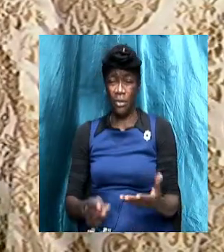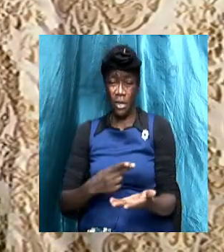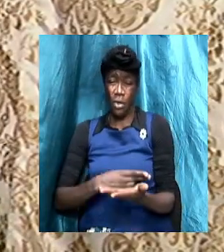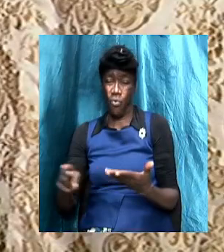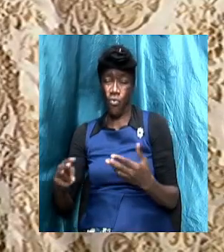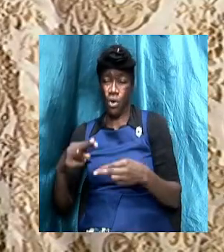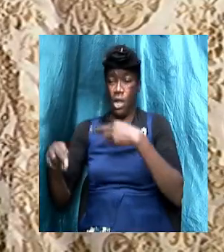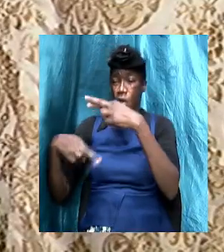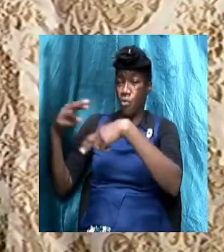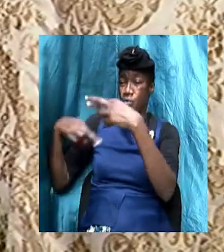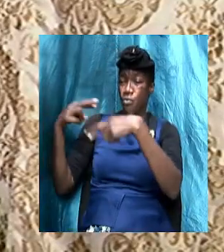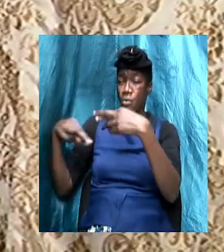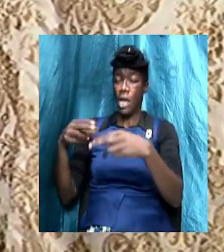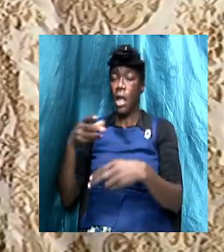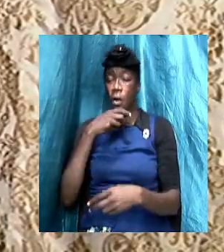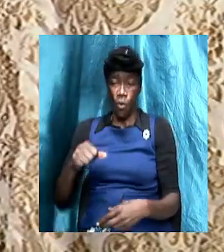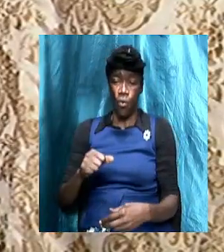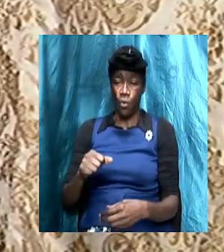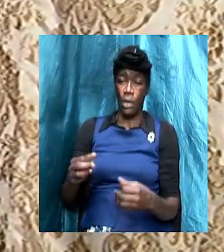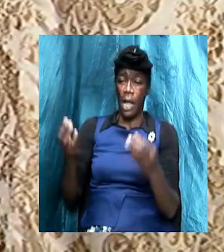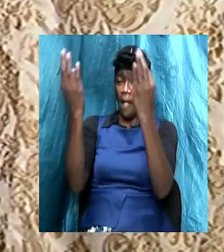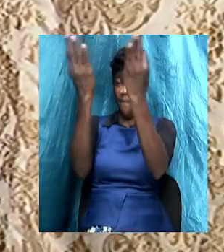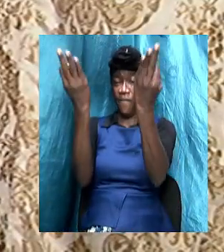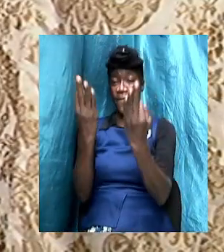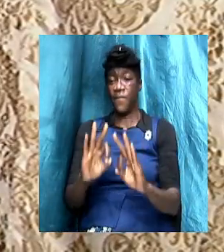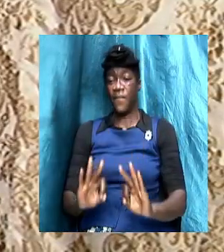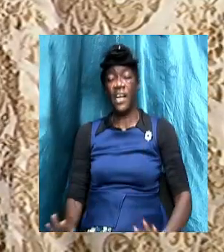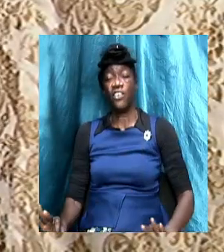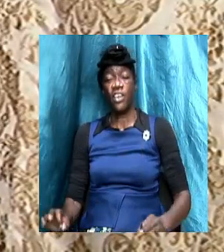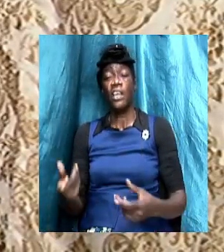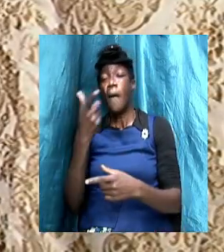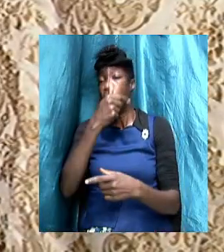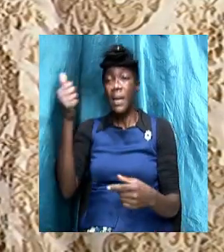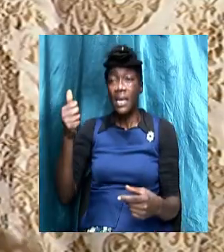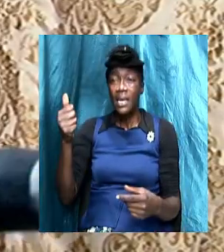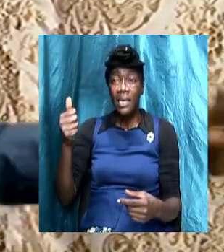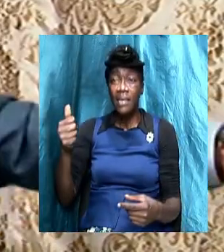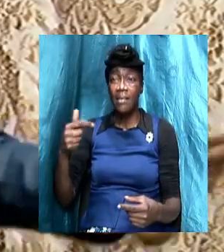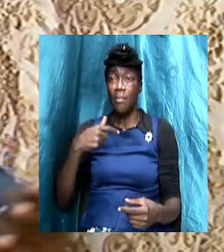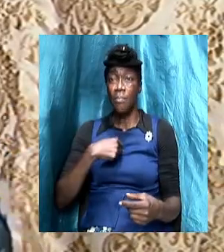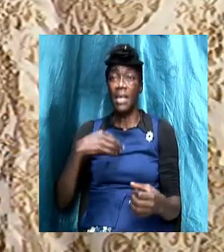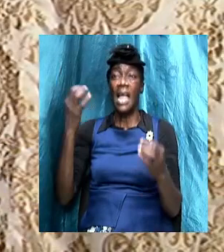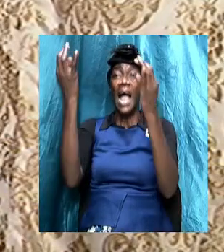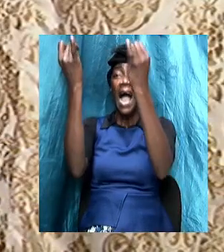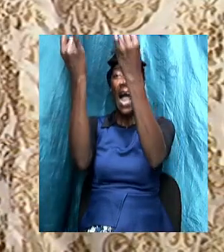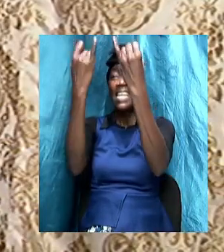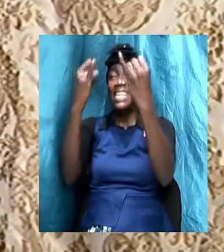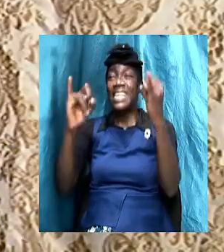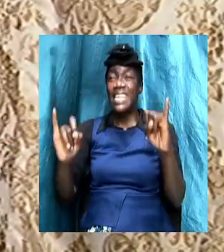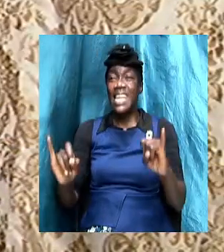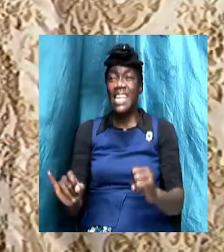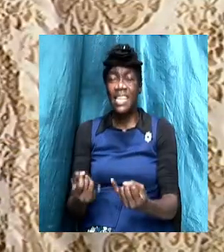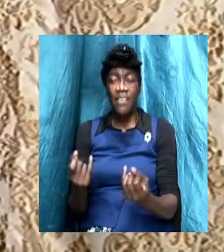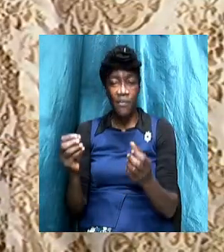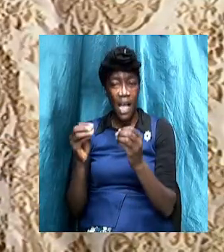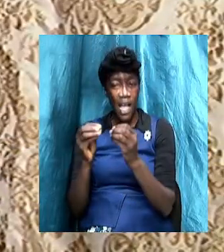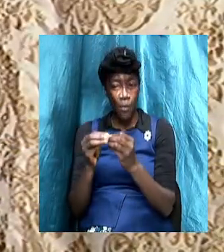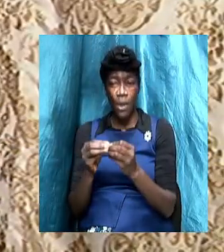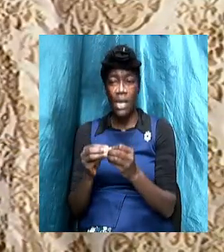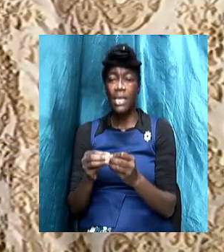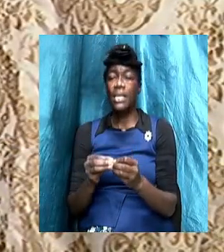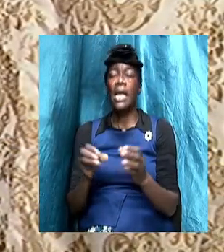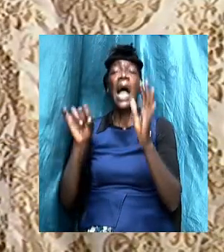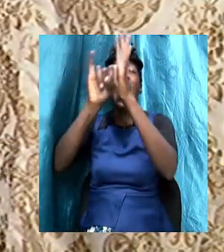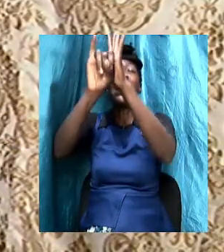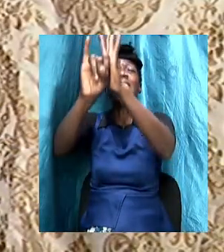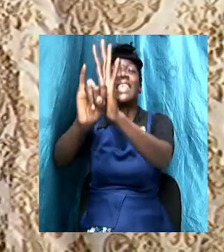fashioned. Make it stuck. Because I'm identified with the man Christ Jesus. Than you to say, boy,